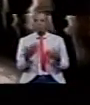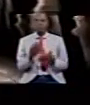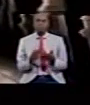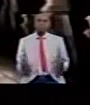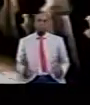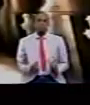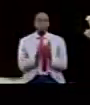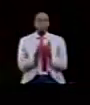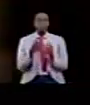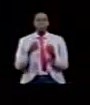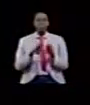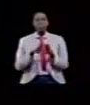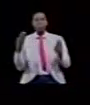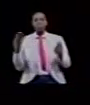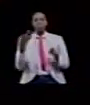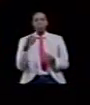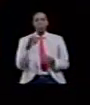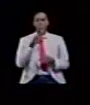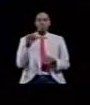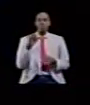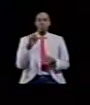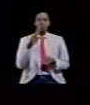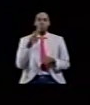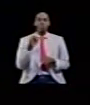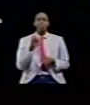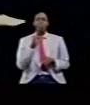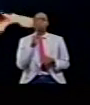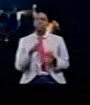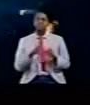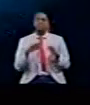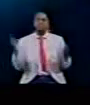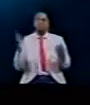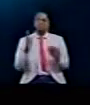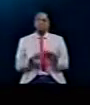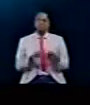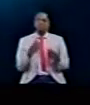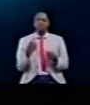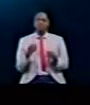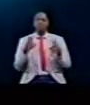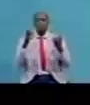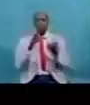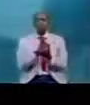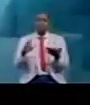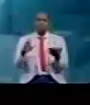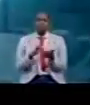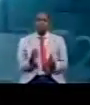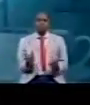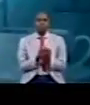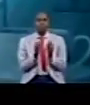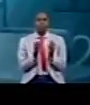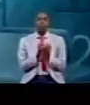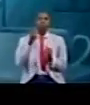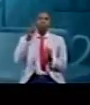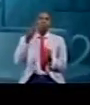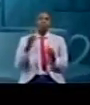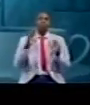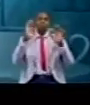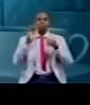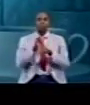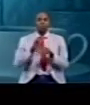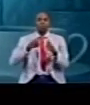Rather, they will be children of Christ, children that will lift up your name, children like Gideon, in the name